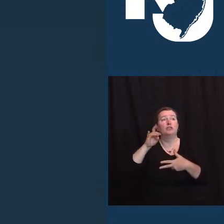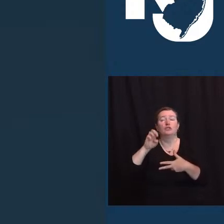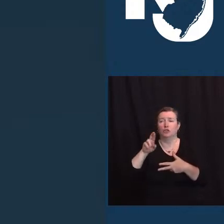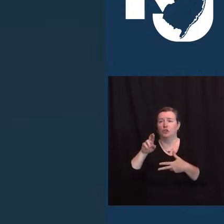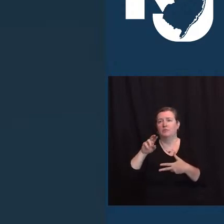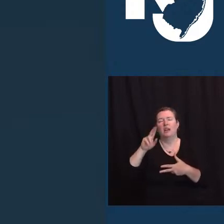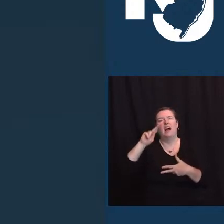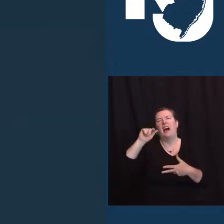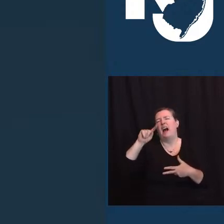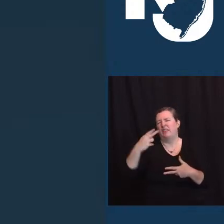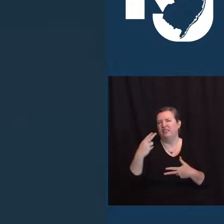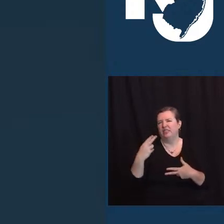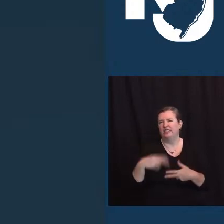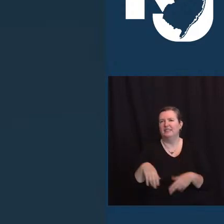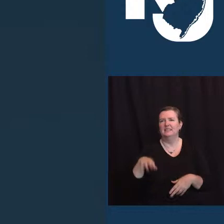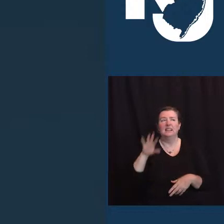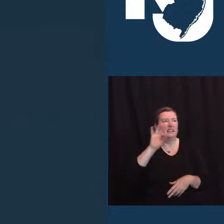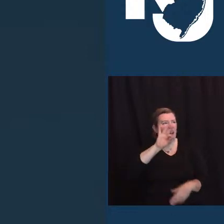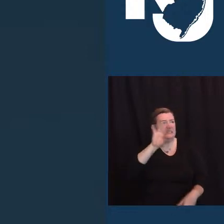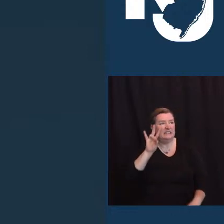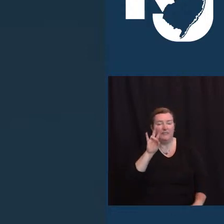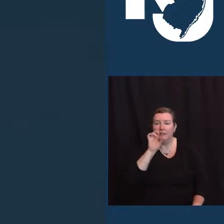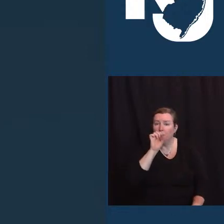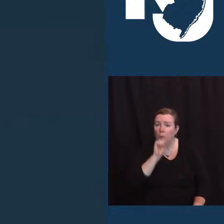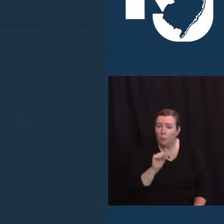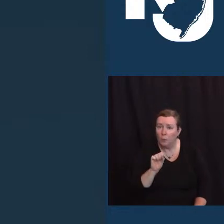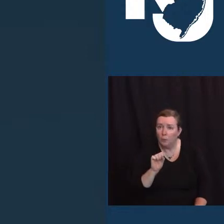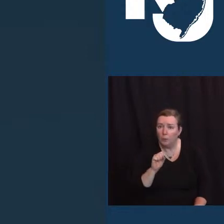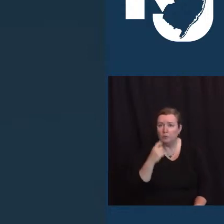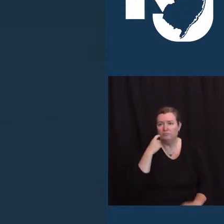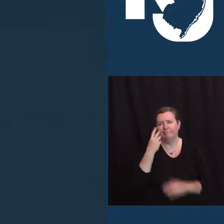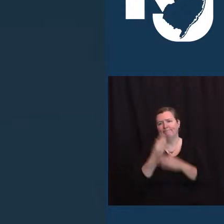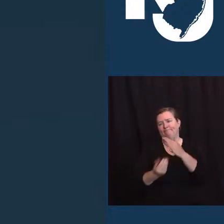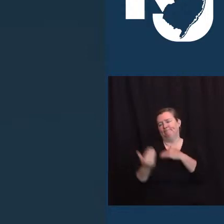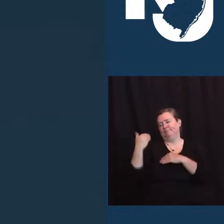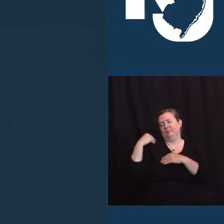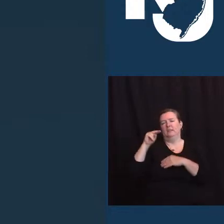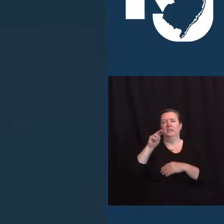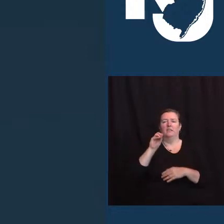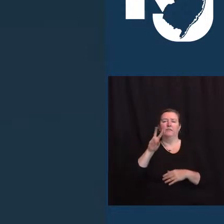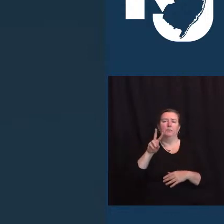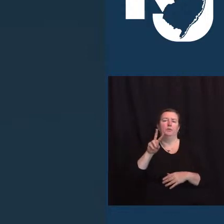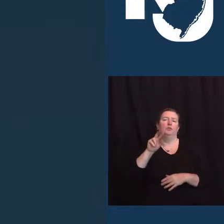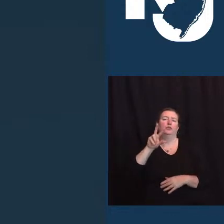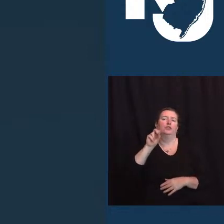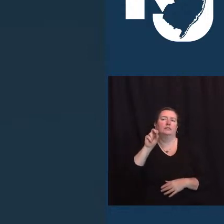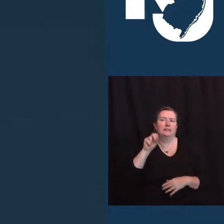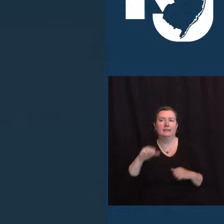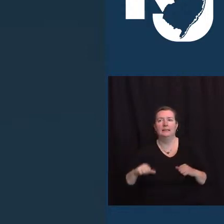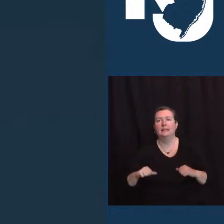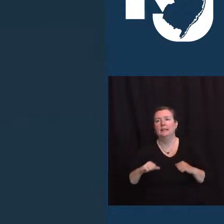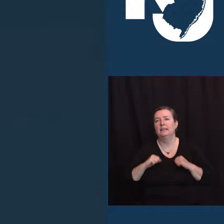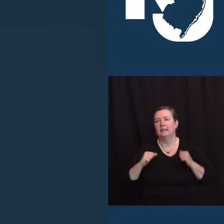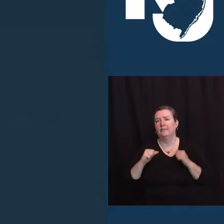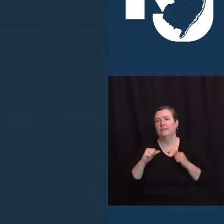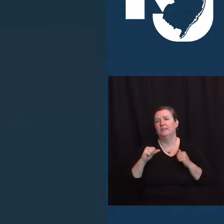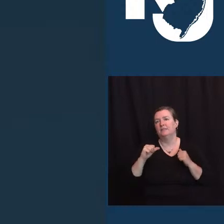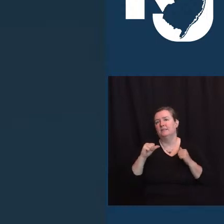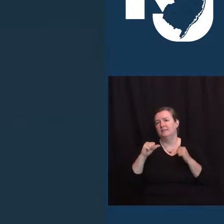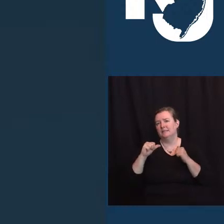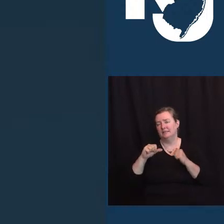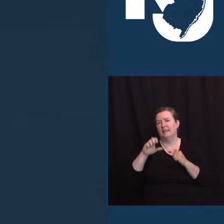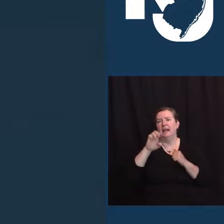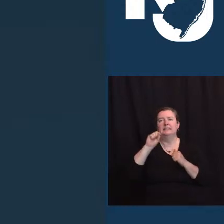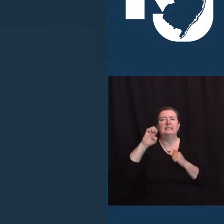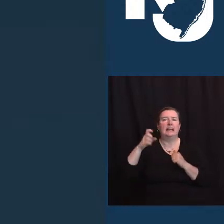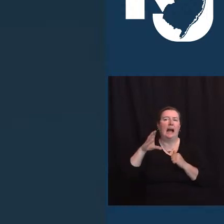was 97 years old when she passed on November 30th. She had called Middlesex County home since her youth growing up in Highland